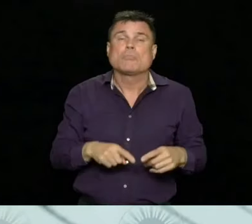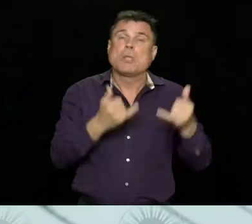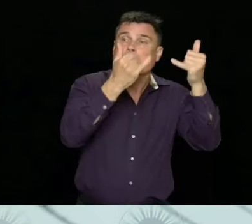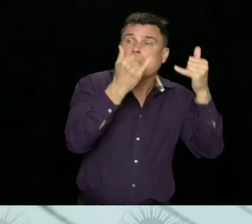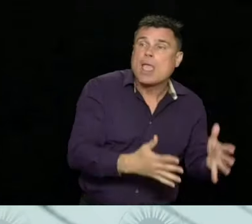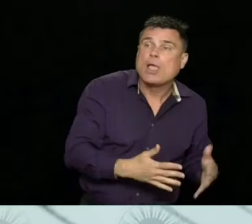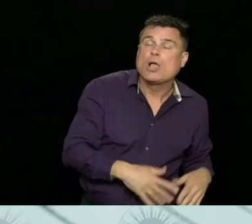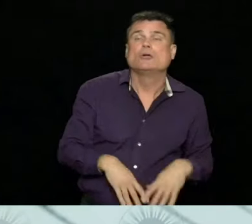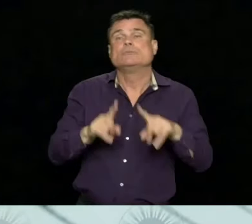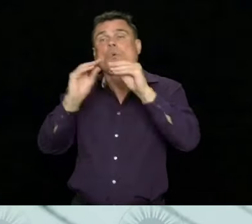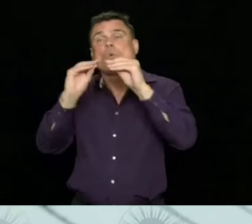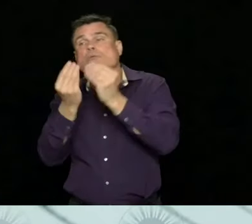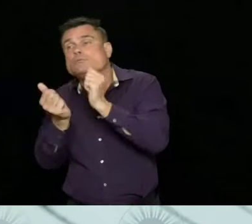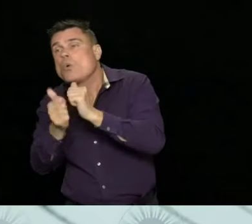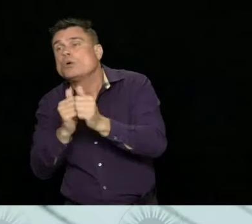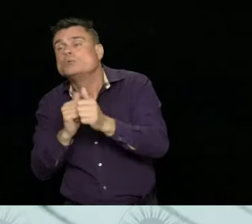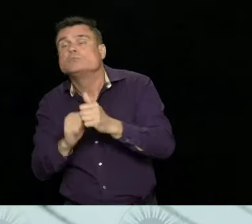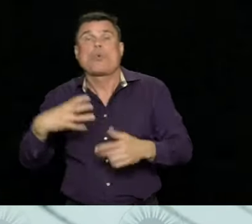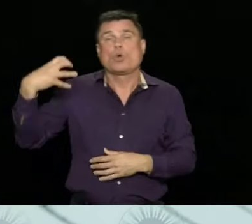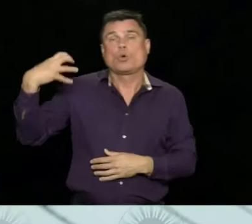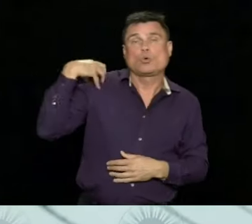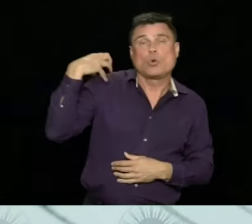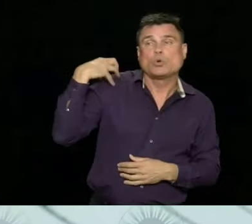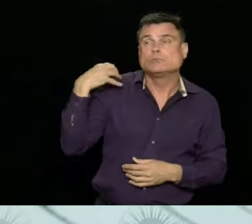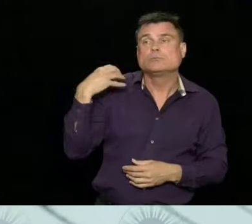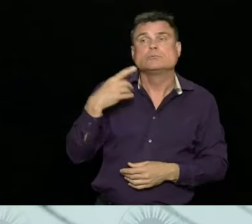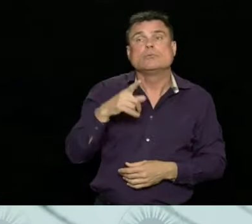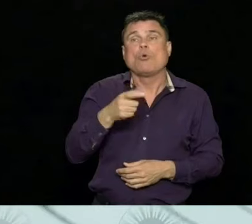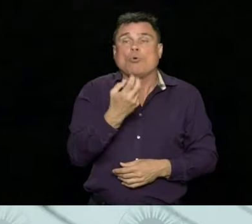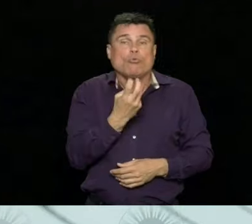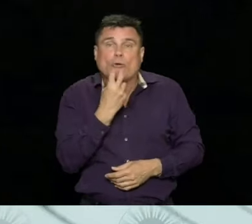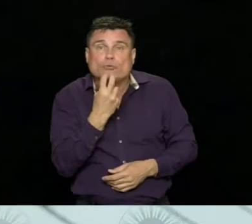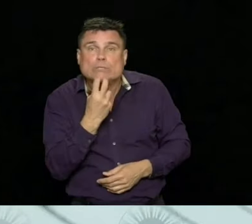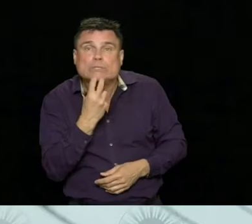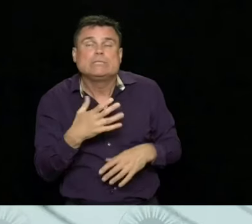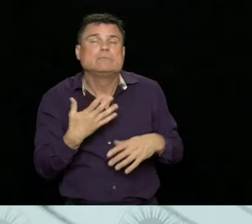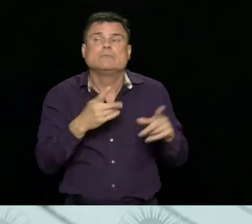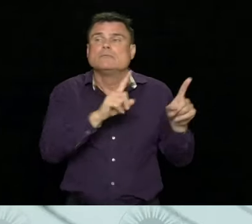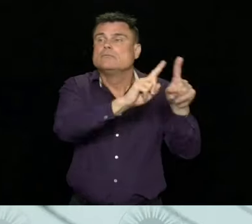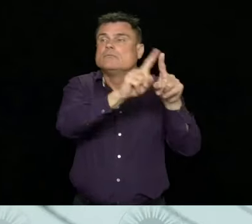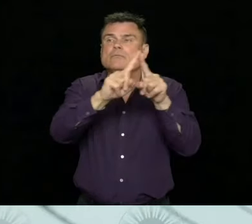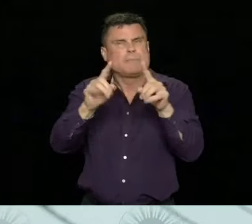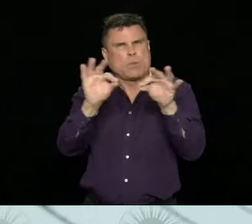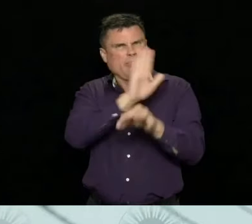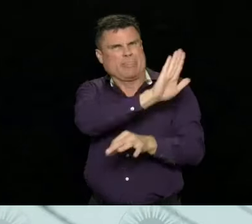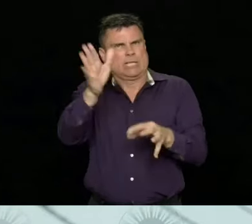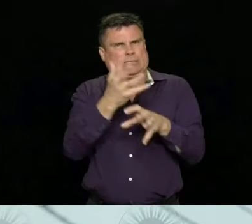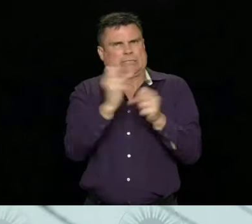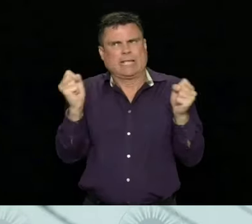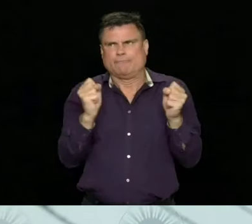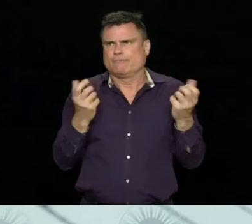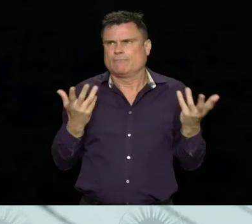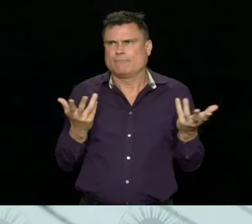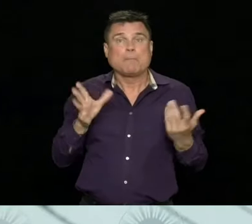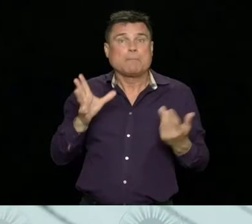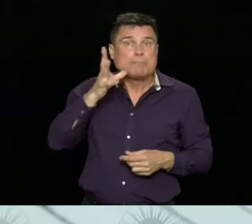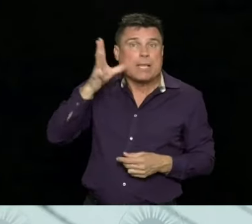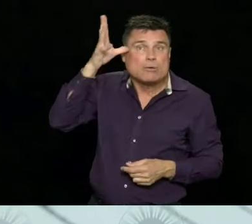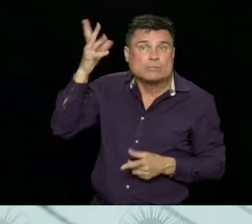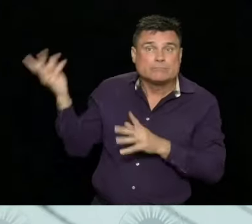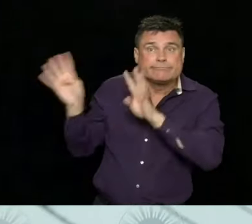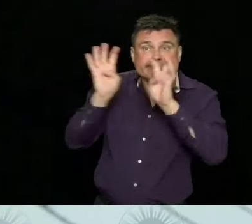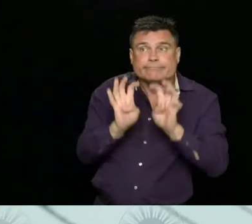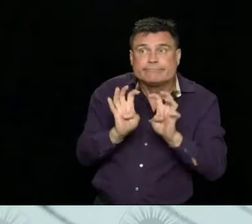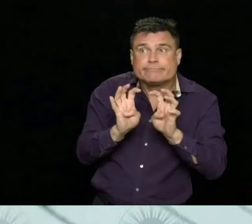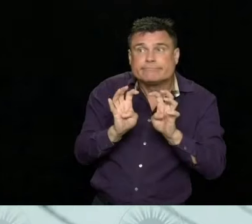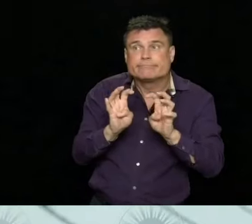of those people feel that they are safe to go to, and the parents, if they are sending their kids to those support, feel that they are safe when they go on that